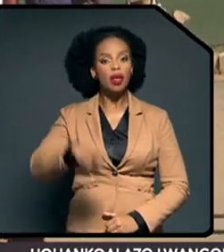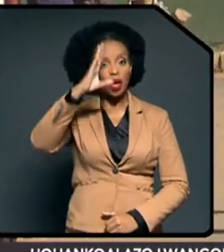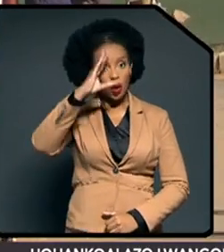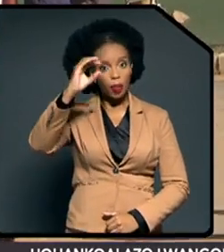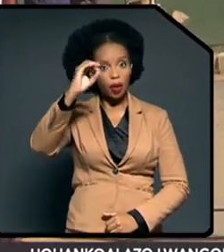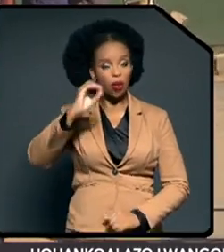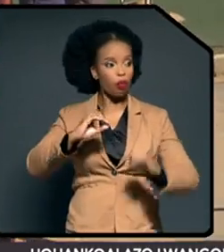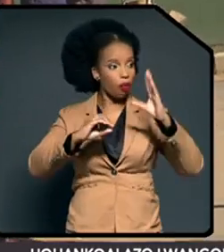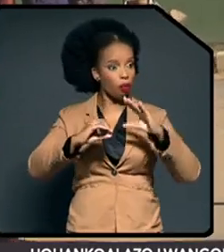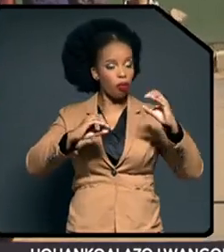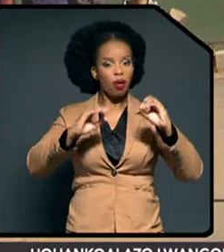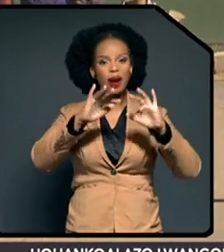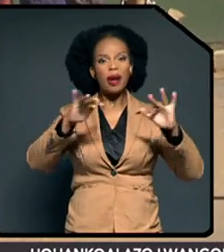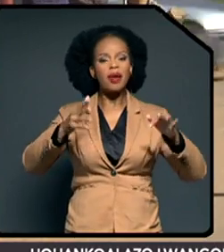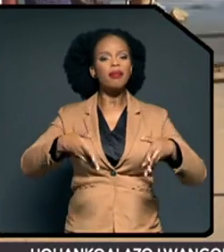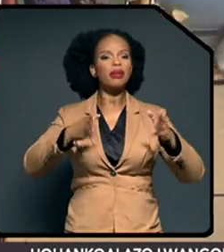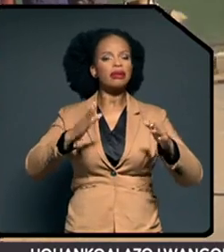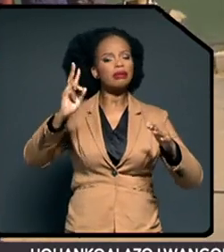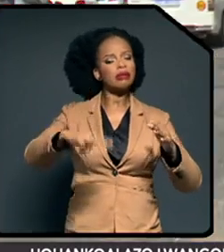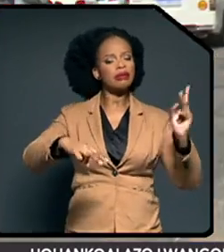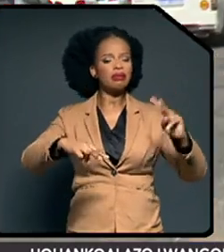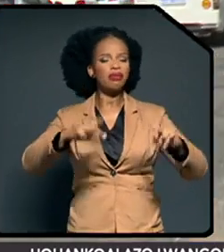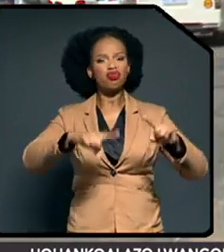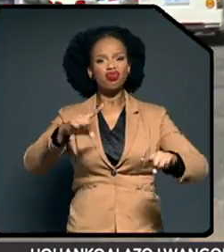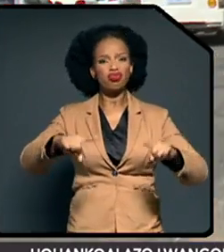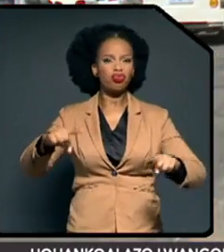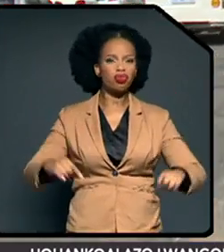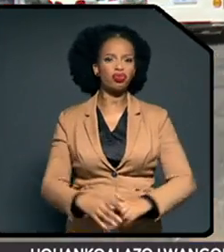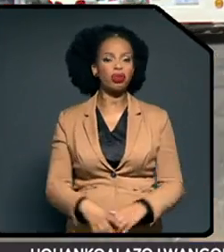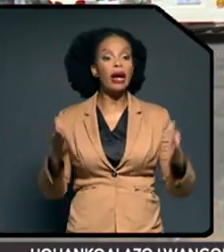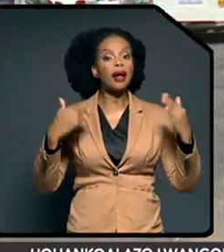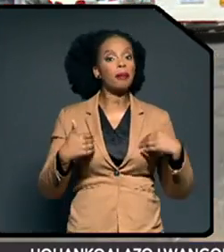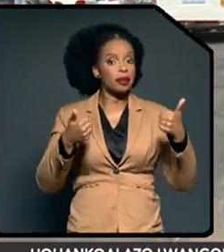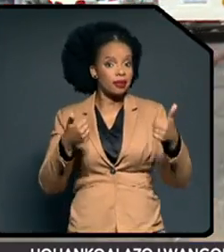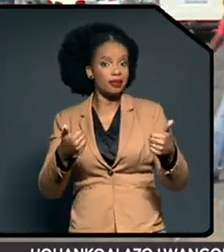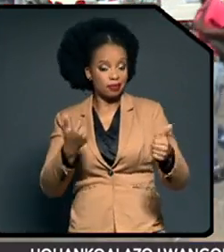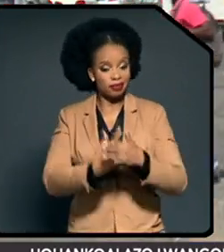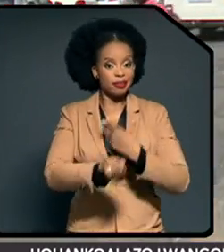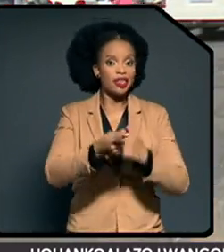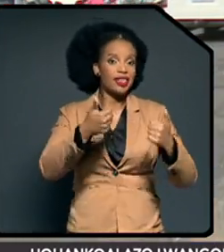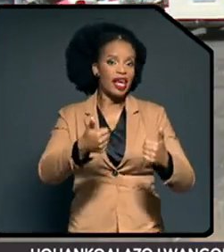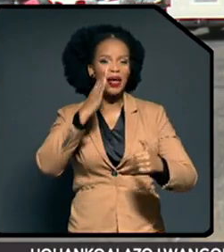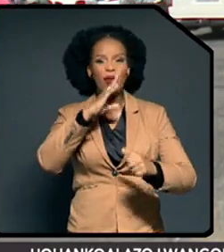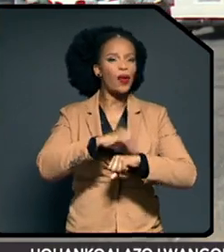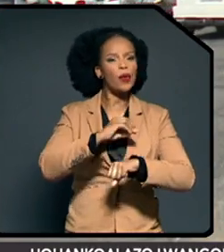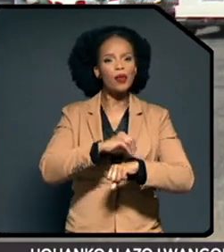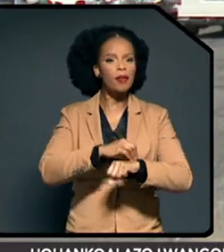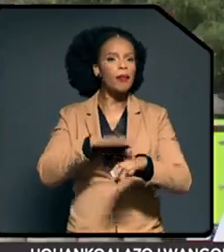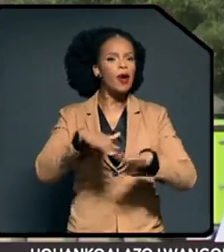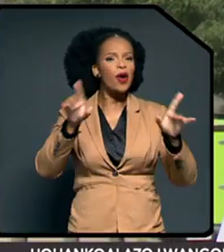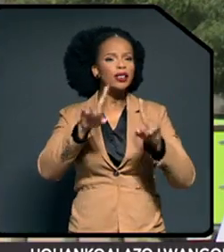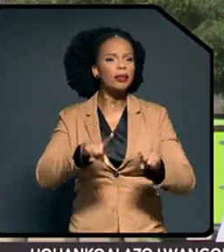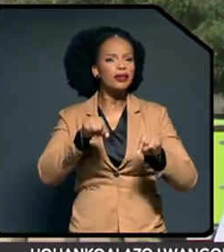izimvo zoluntu ezitalatweni ngolu qhankqalazo. I mean, I'm okay with it. I don't have a problem, especially kule case